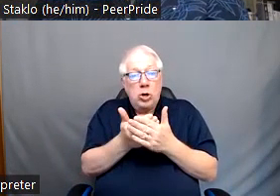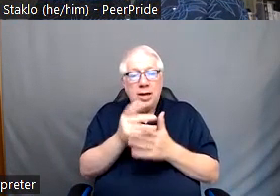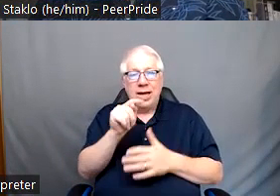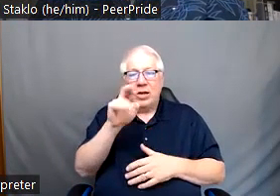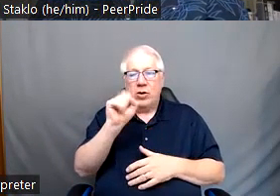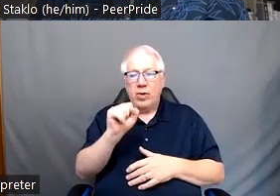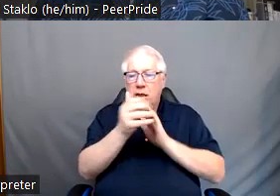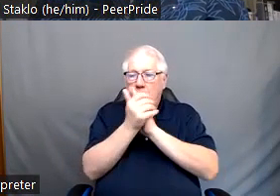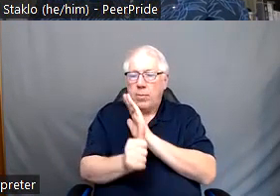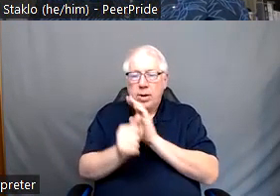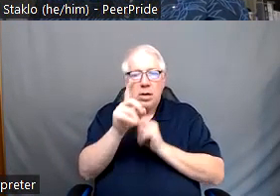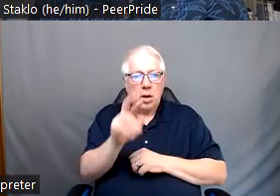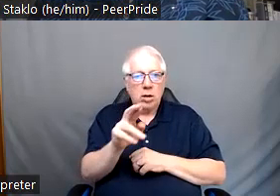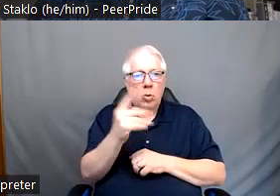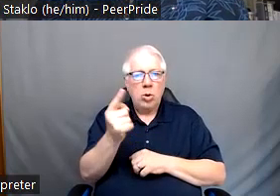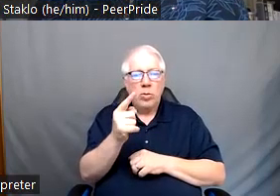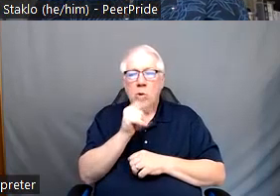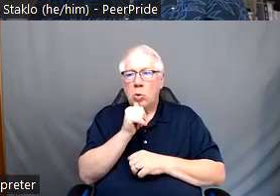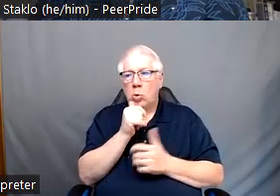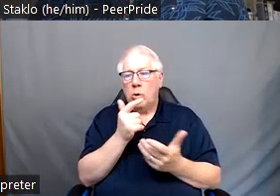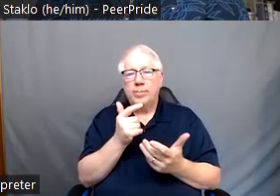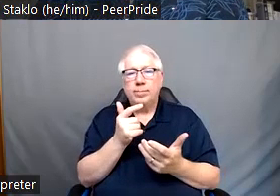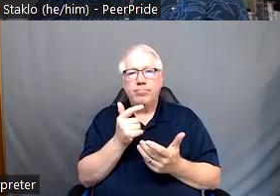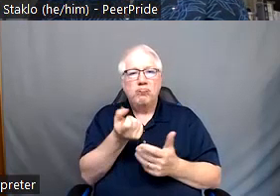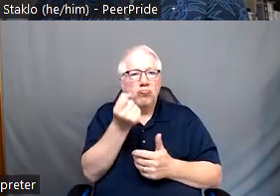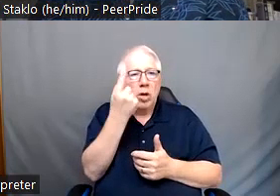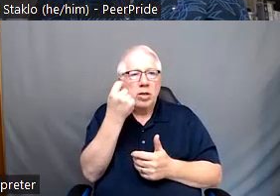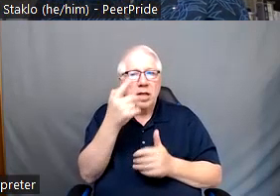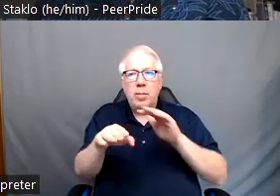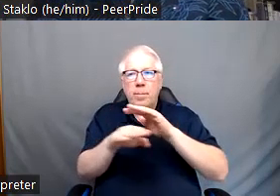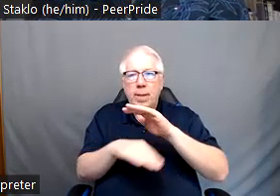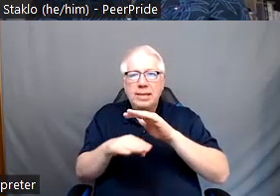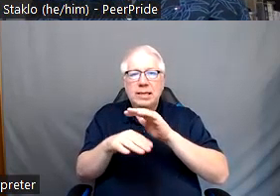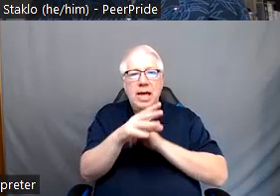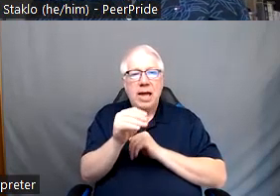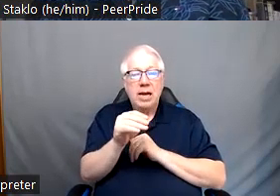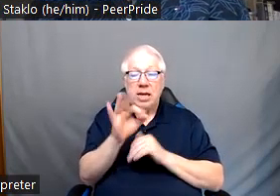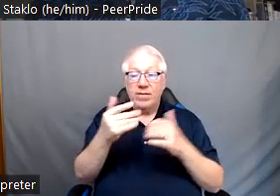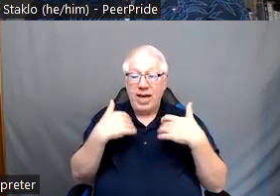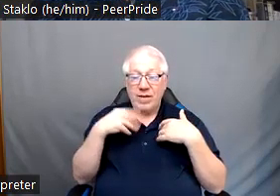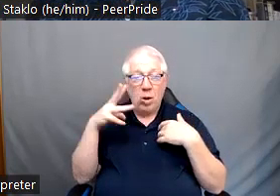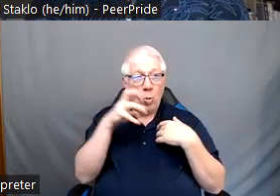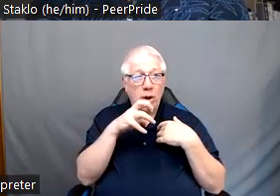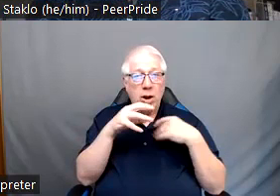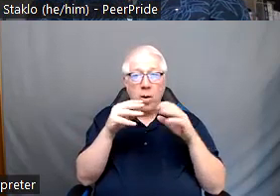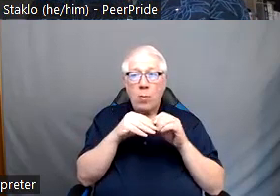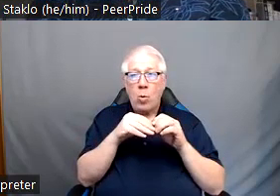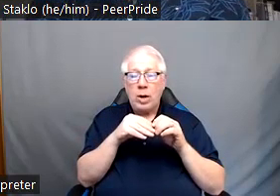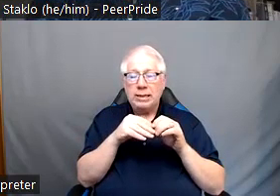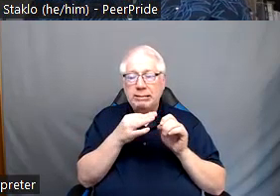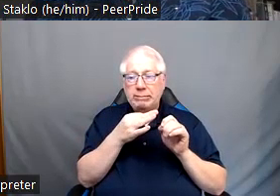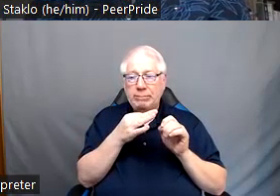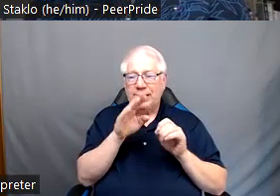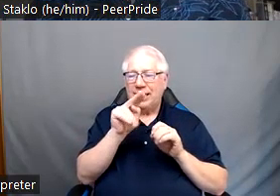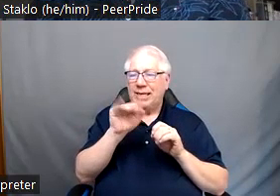doctor, or someone who is at least like understands the basics, and if there is a more niche topic that comes up,